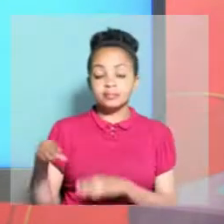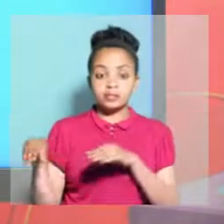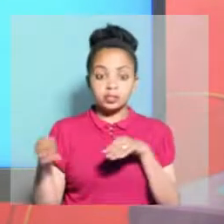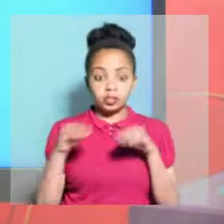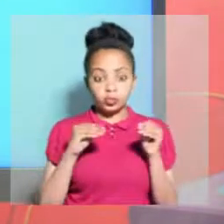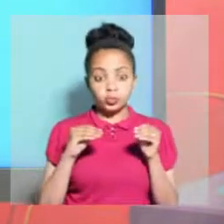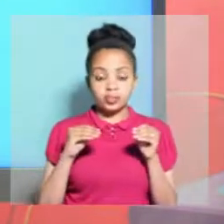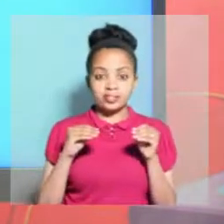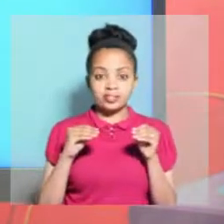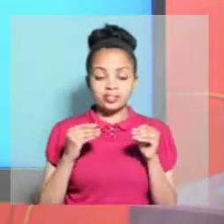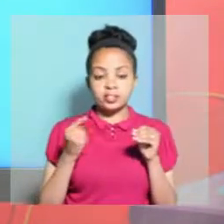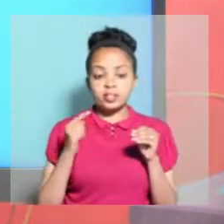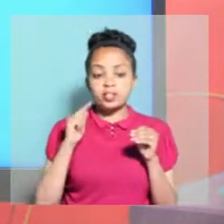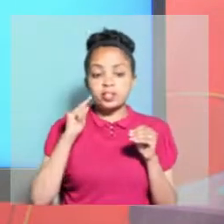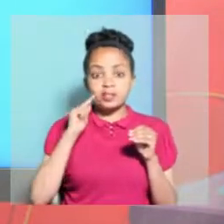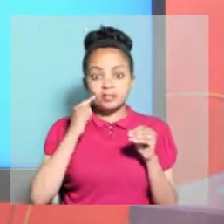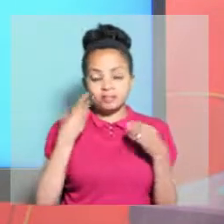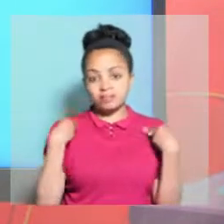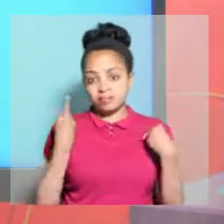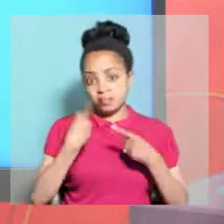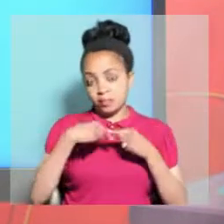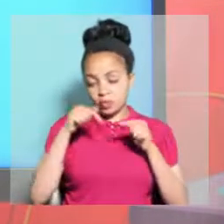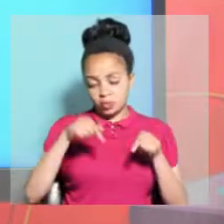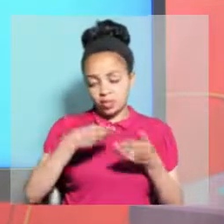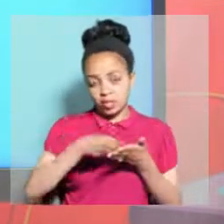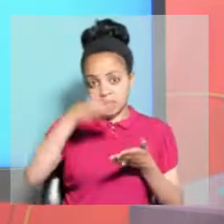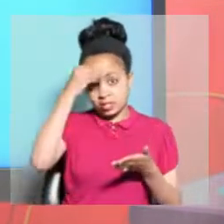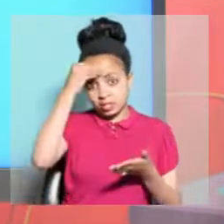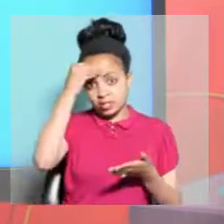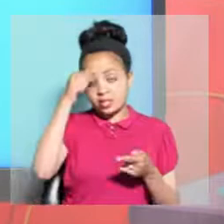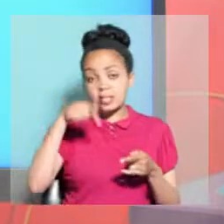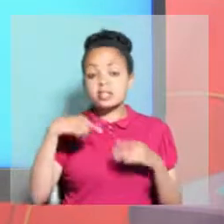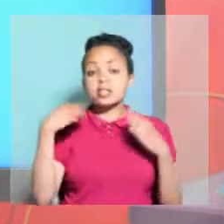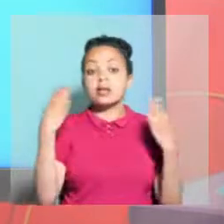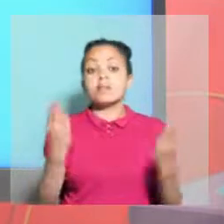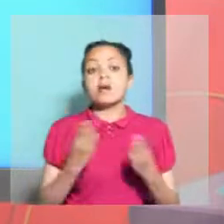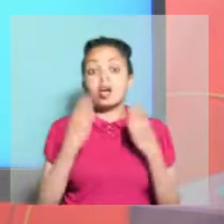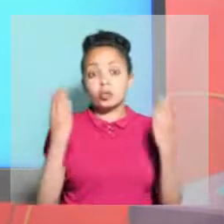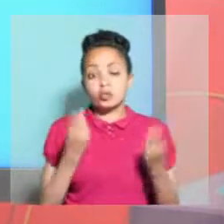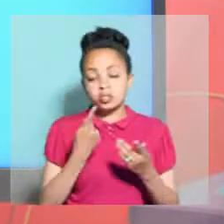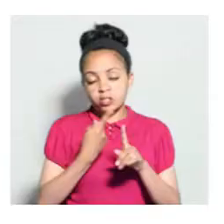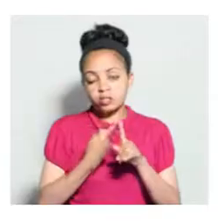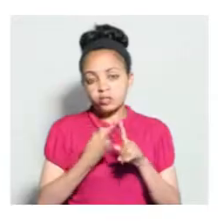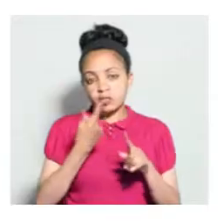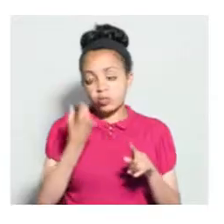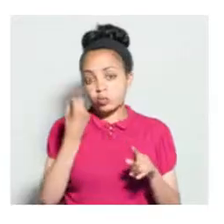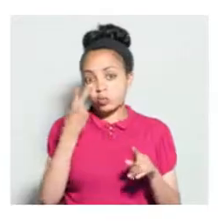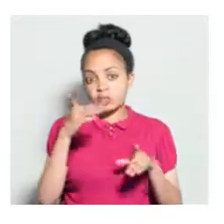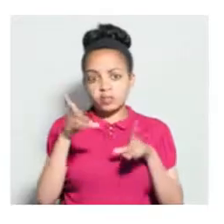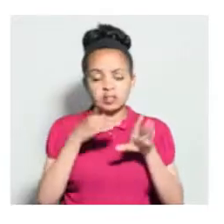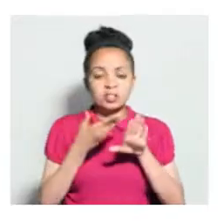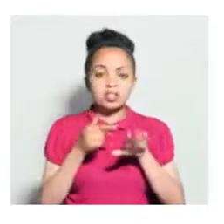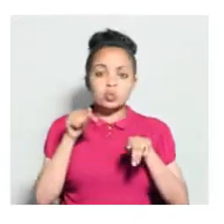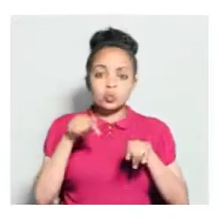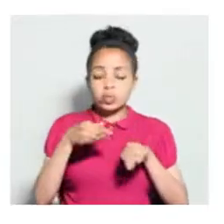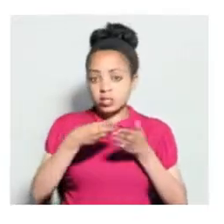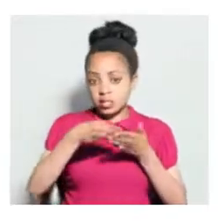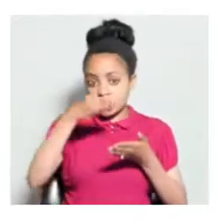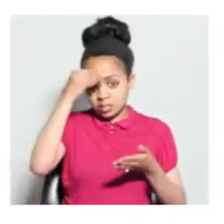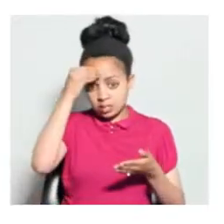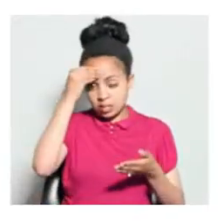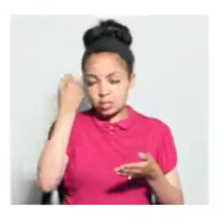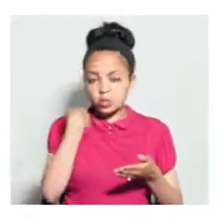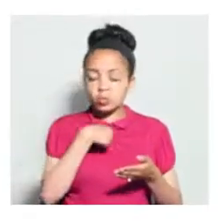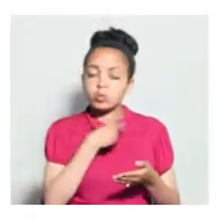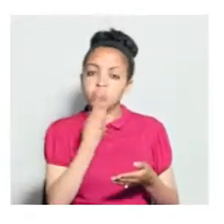Student, welcome to today's lesson. This is biology lesson for grade 12. In our today's lesson,